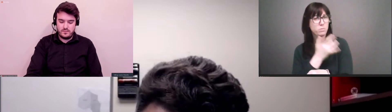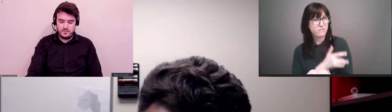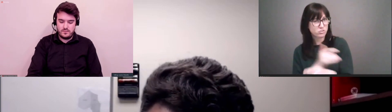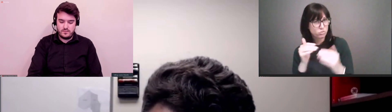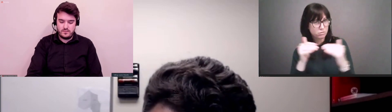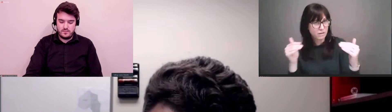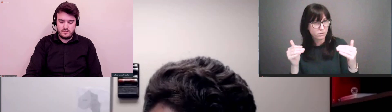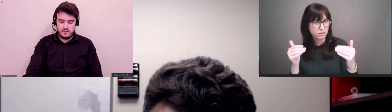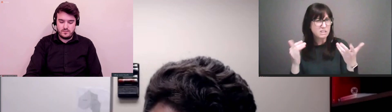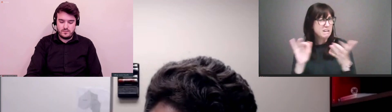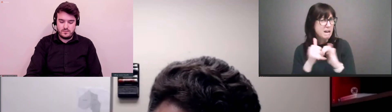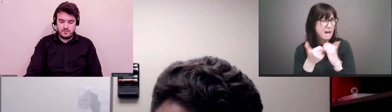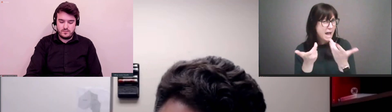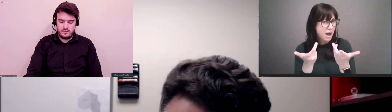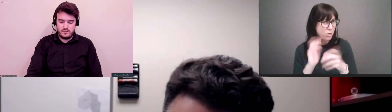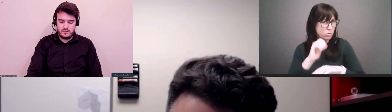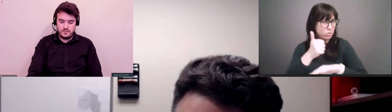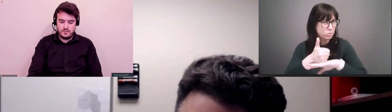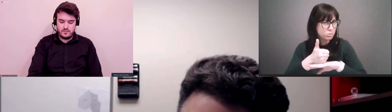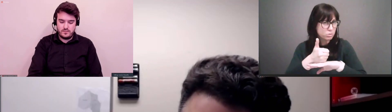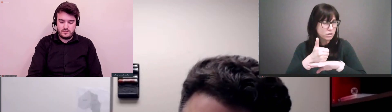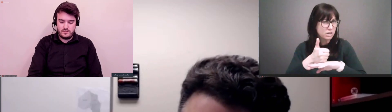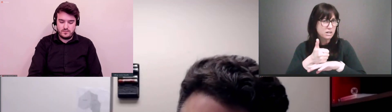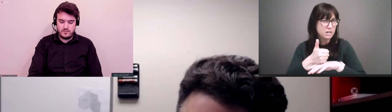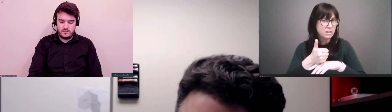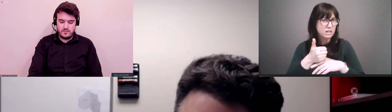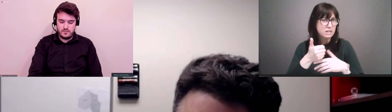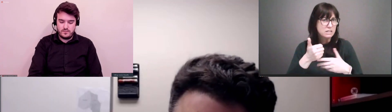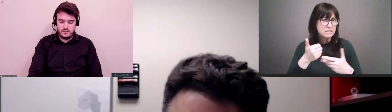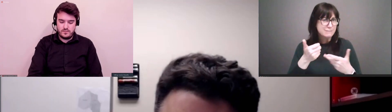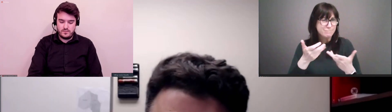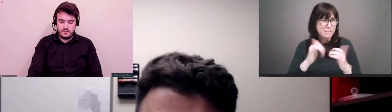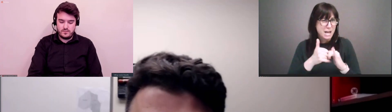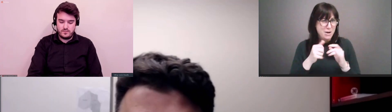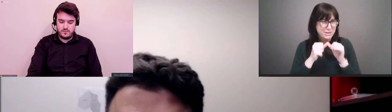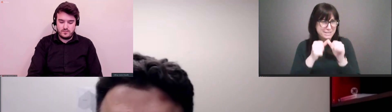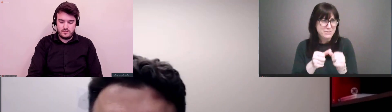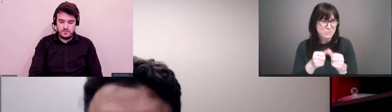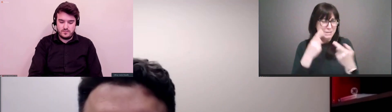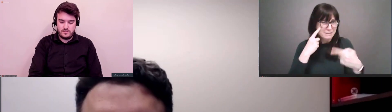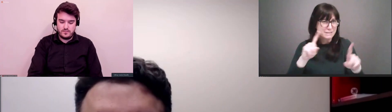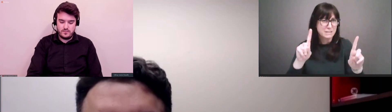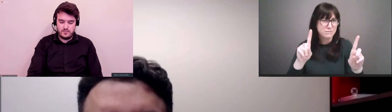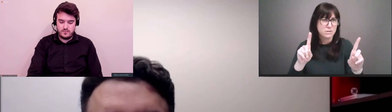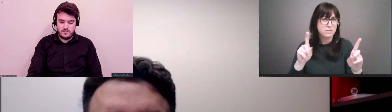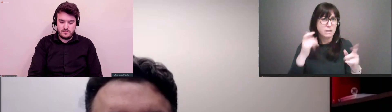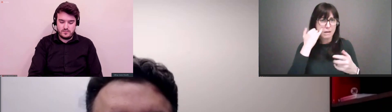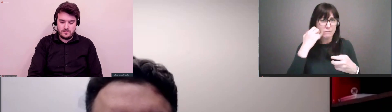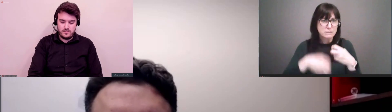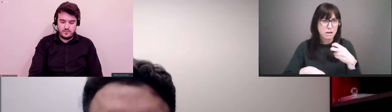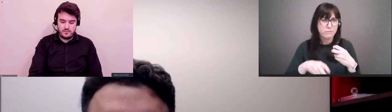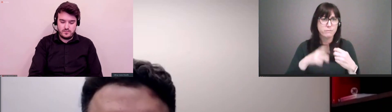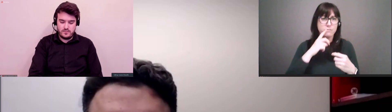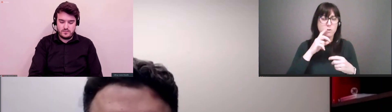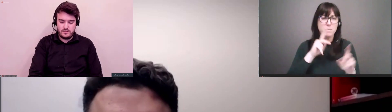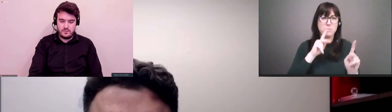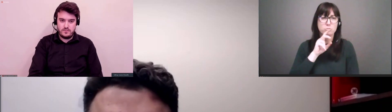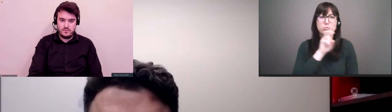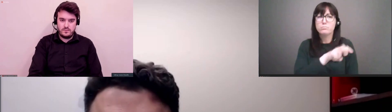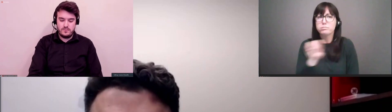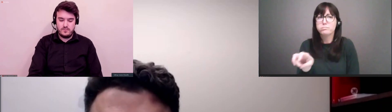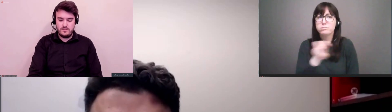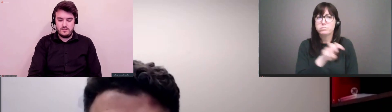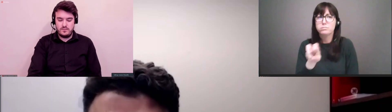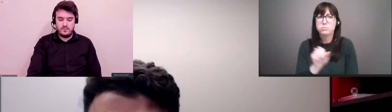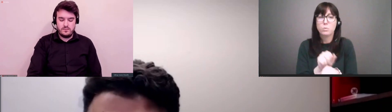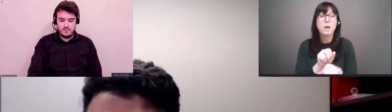this system being kept in place if it's being done sort of differently from one city to another? We know it's a problem. It was a suggestion even after